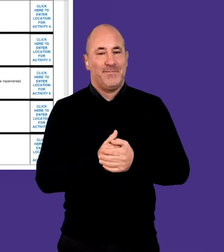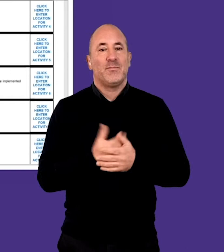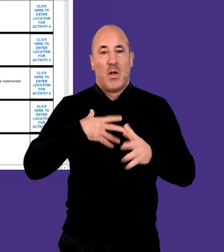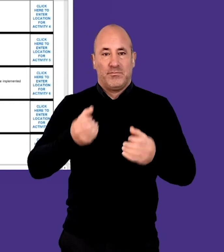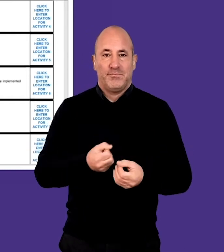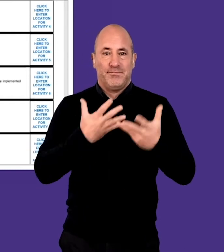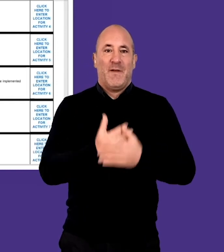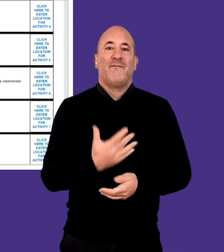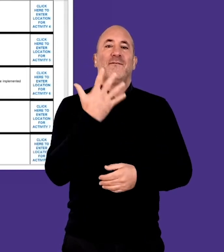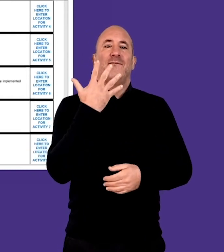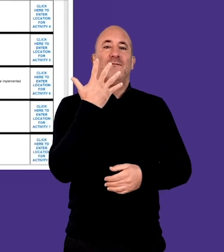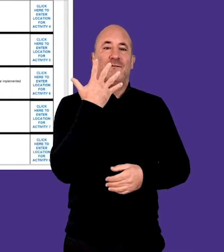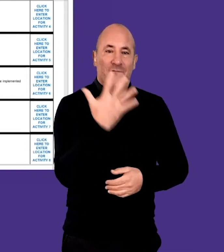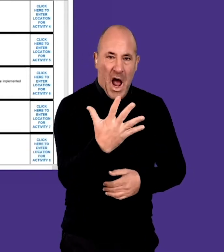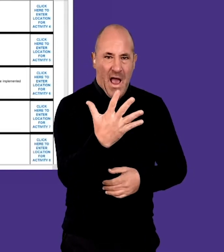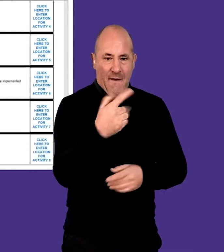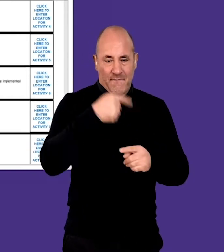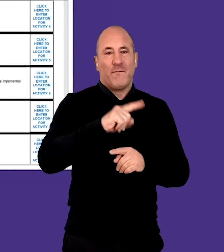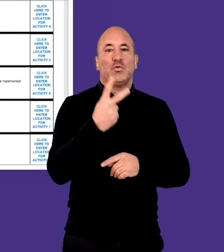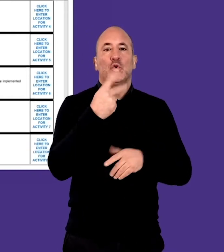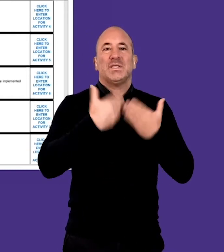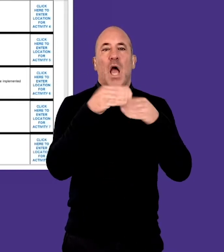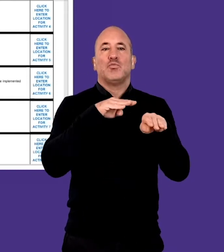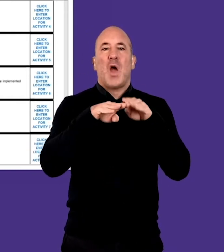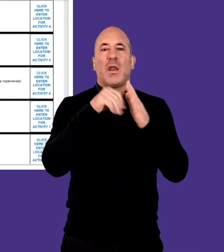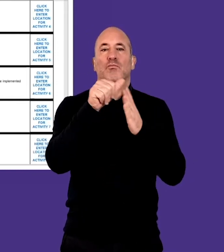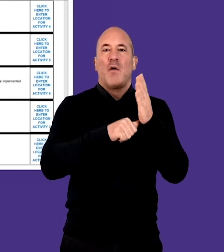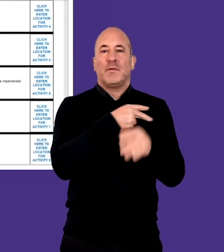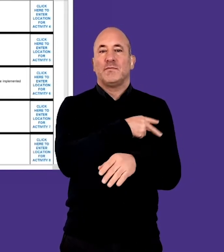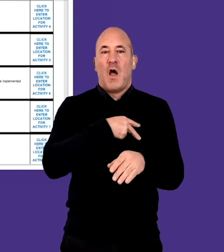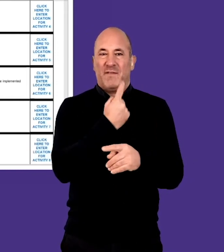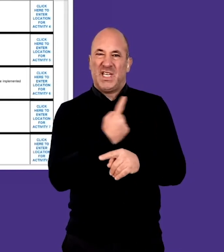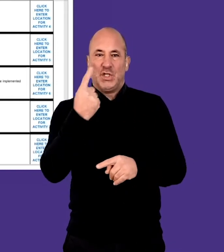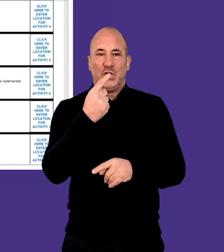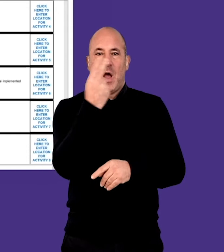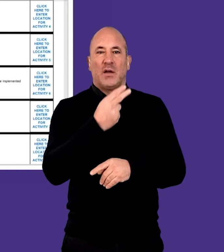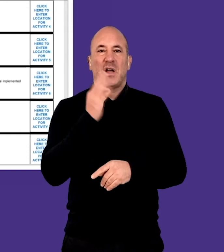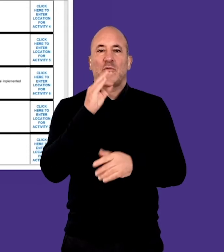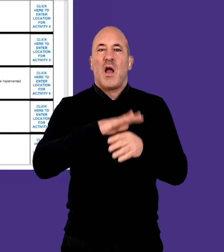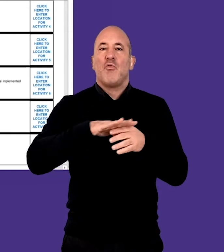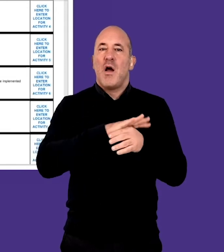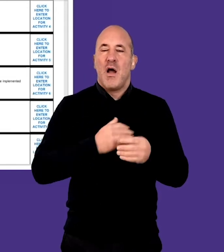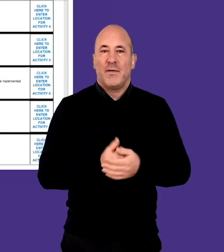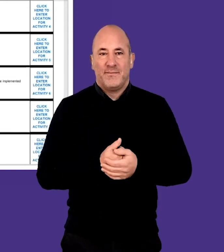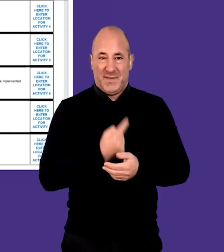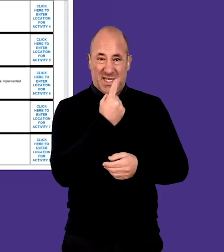My example, 5 lots of 2-day training programs for staff delivered in each Arts Council area.